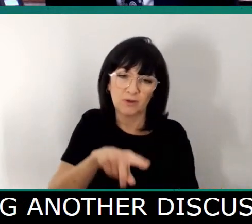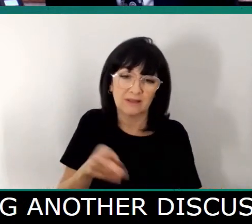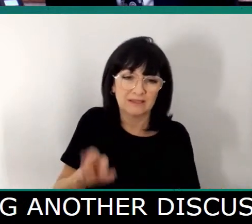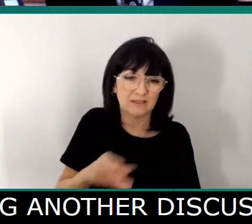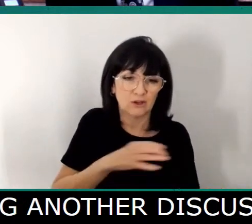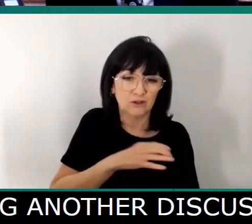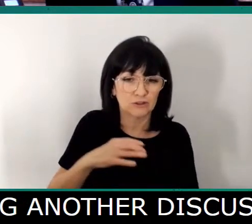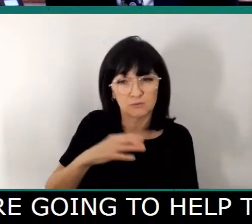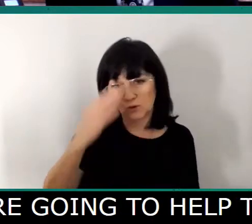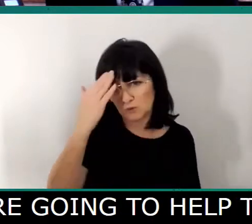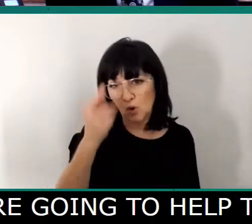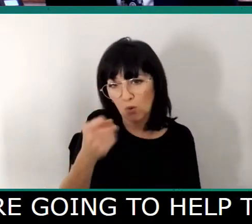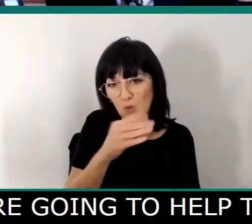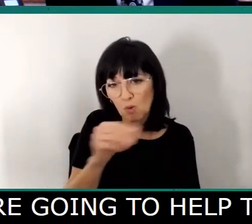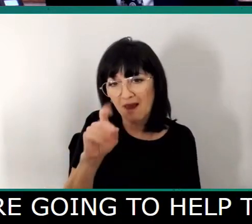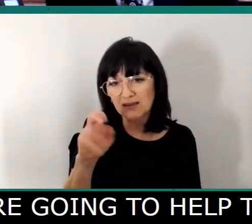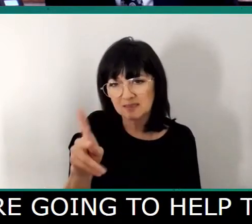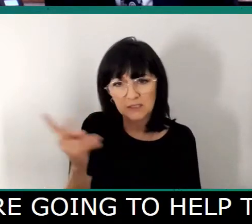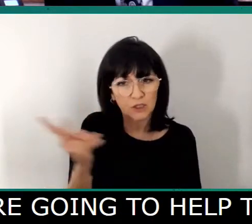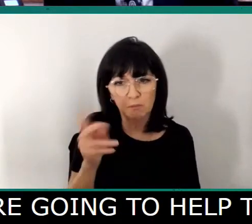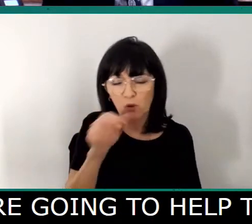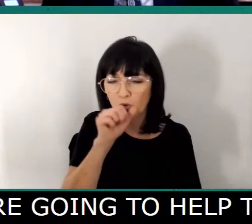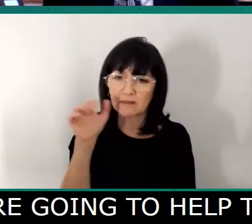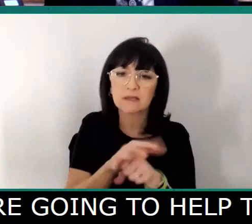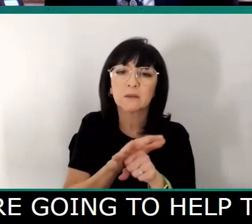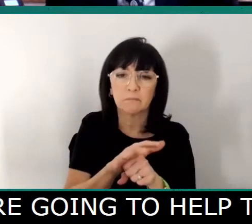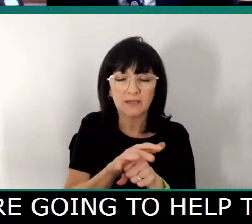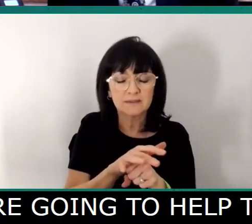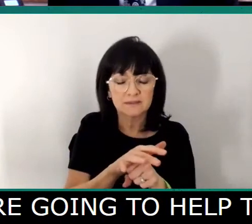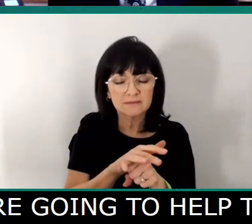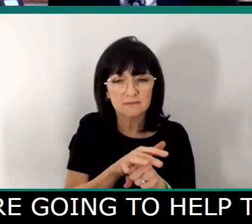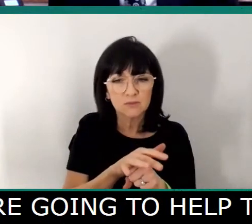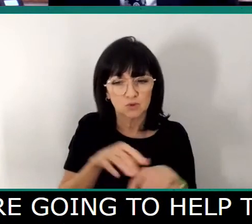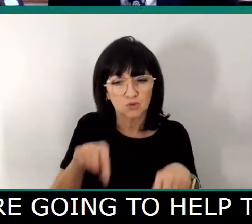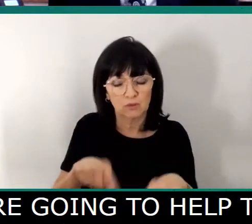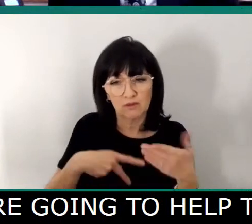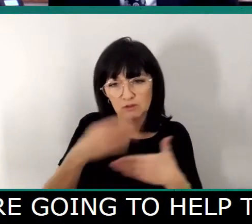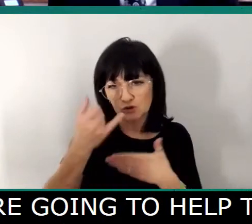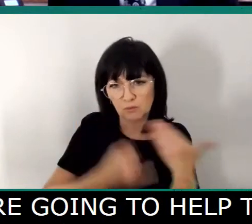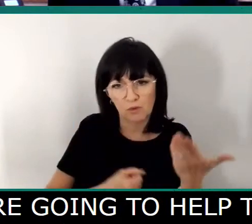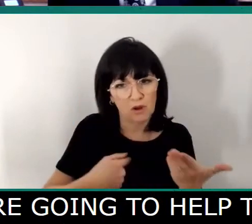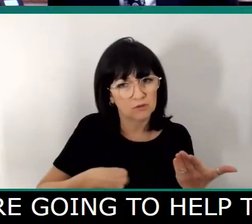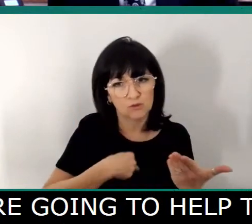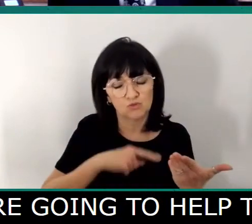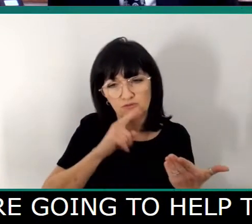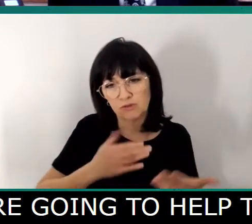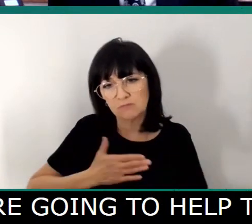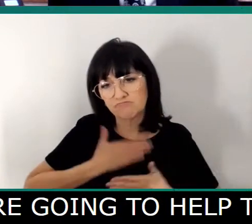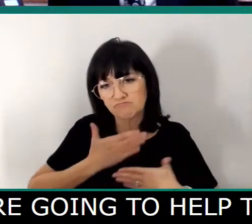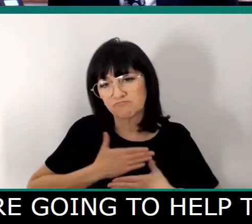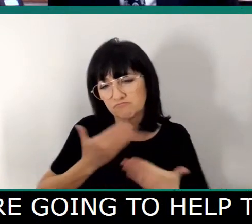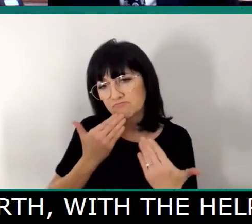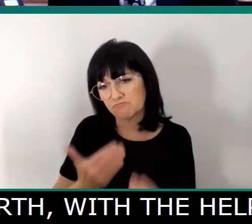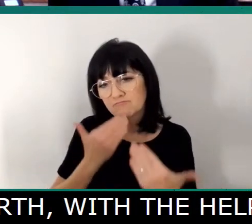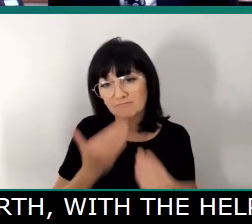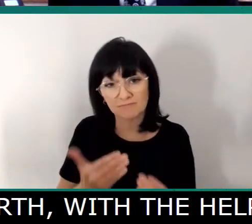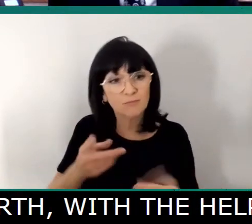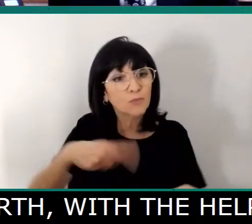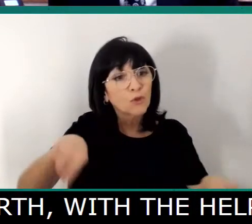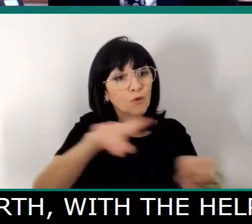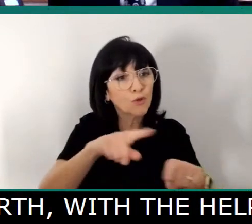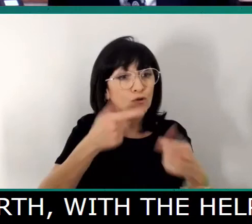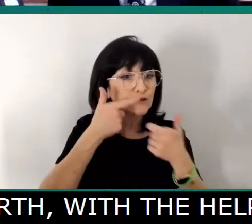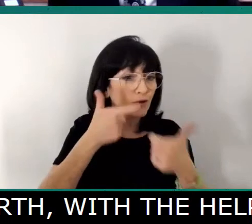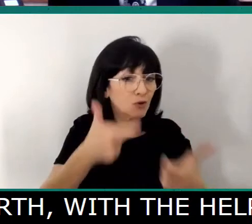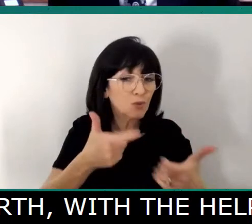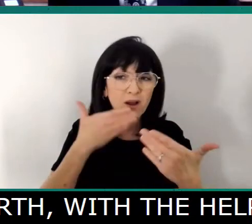are really committed to this, and we certainly appreciate that. So those of you who've tuned in, thanks for joining